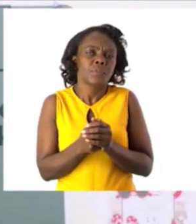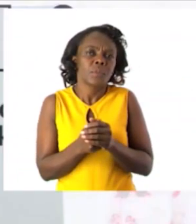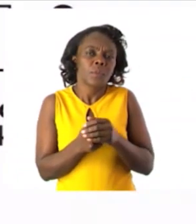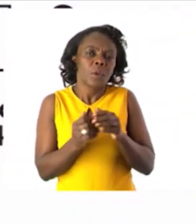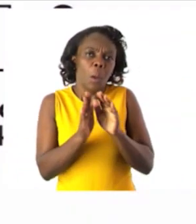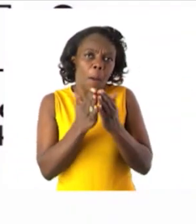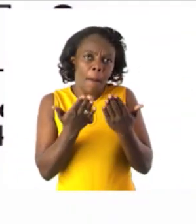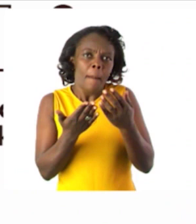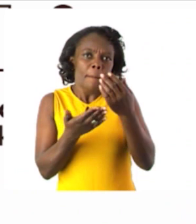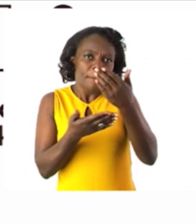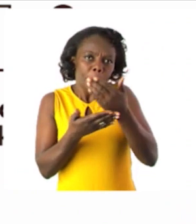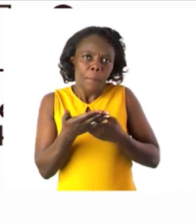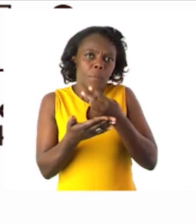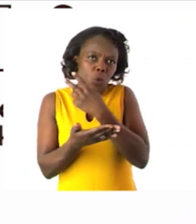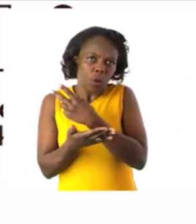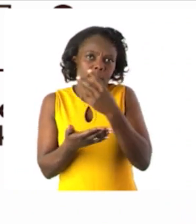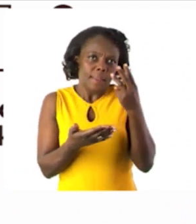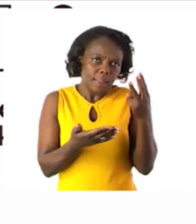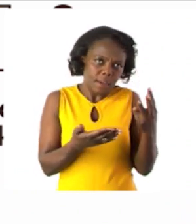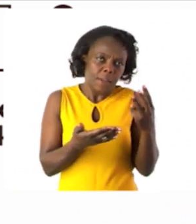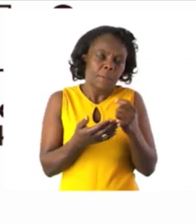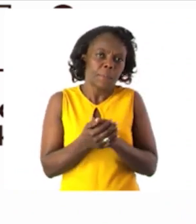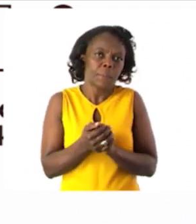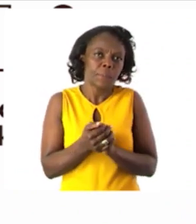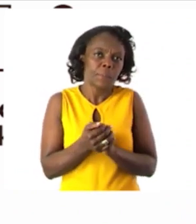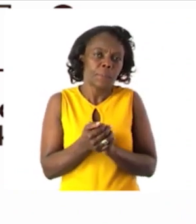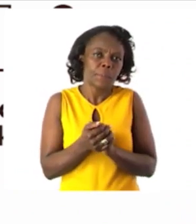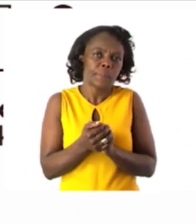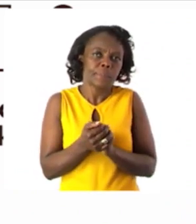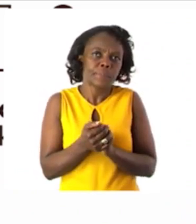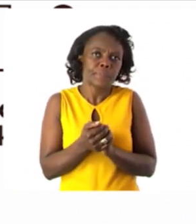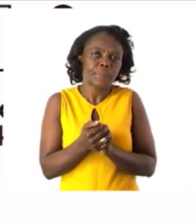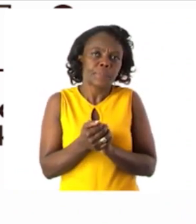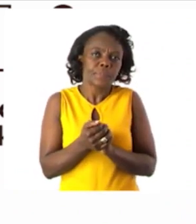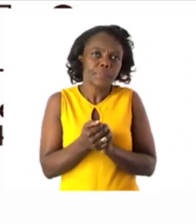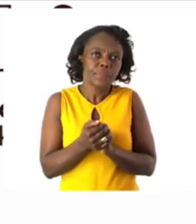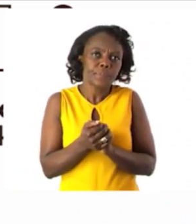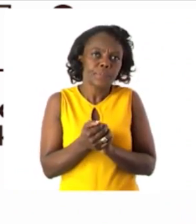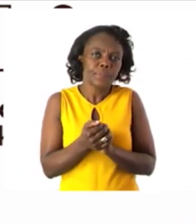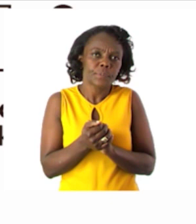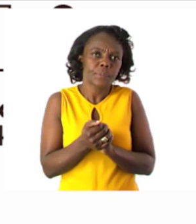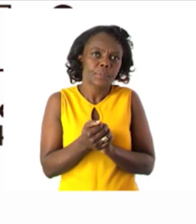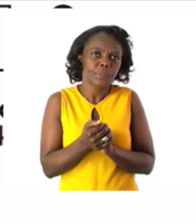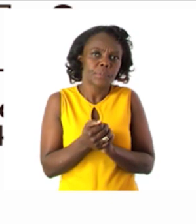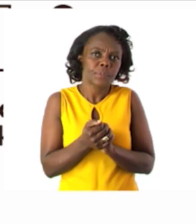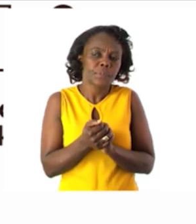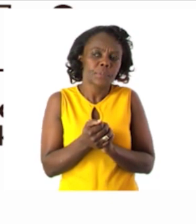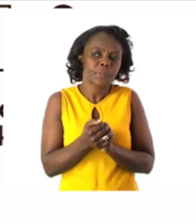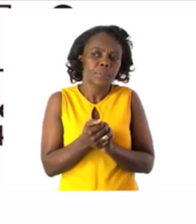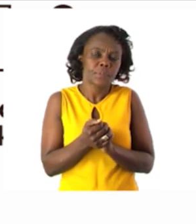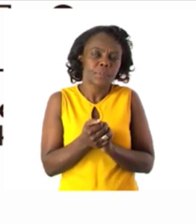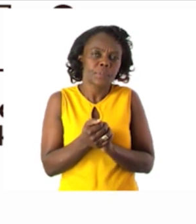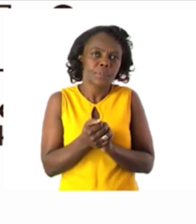23, grade 3. Let's see how good and how well you have listened.